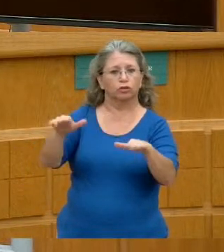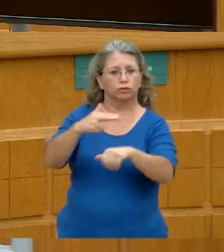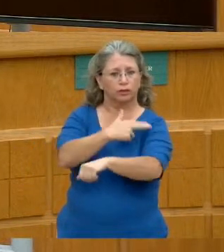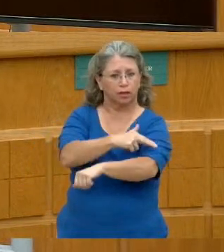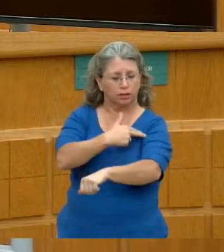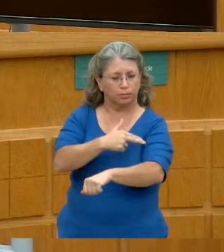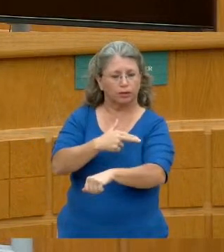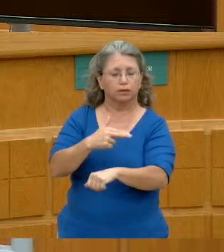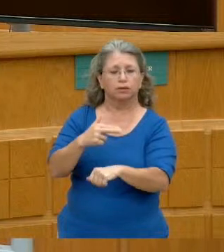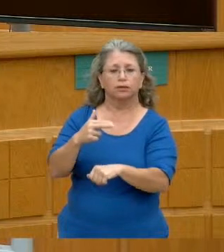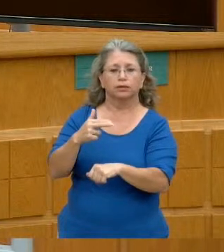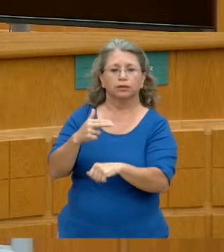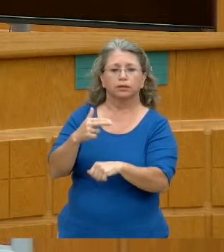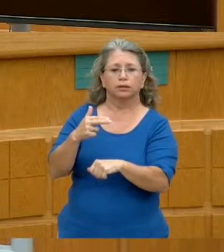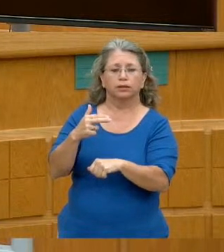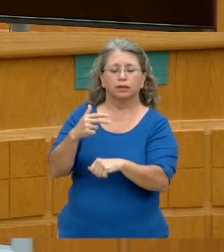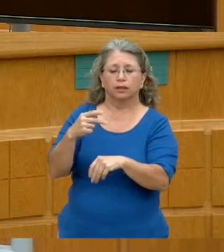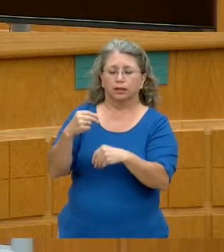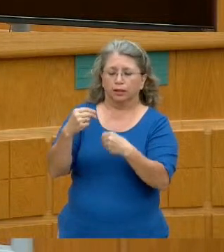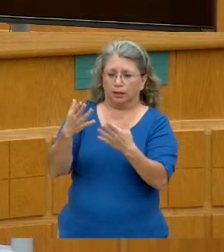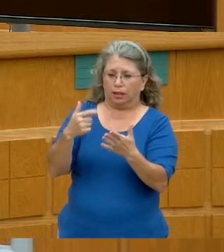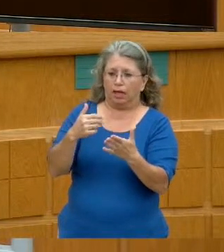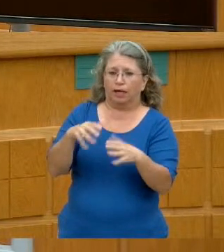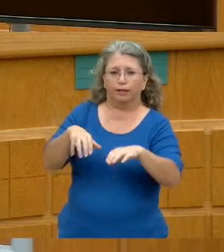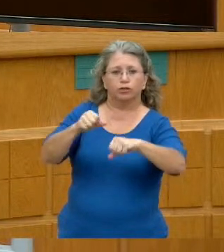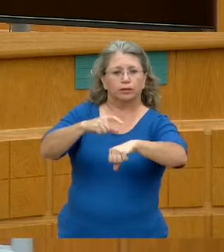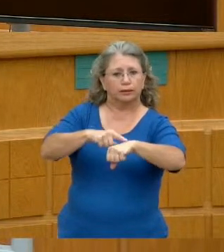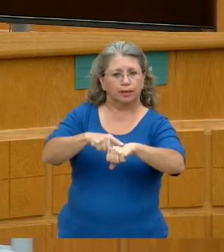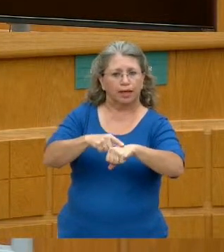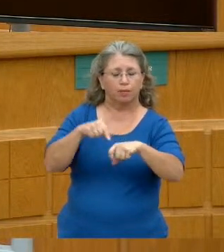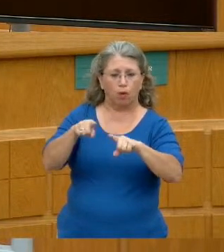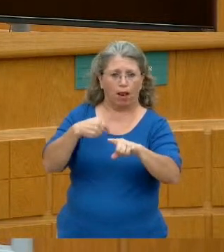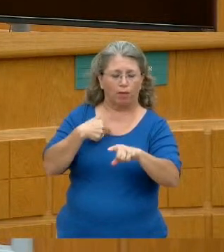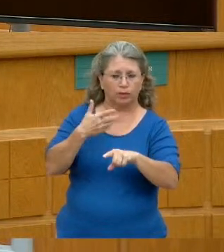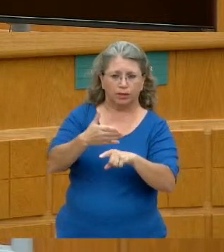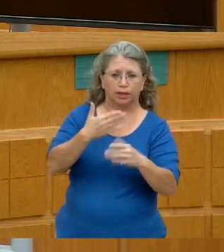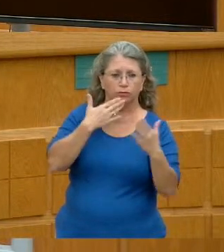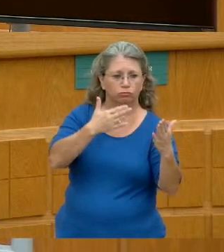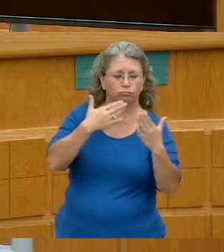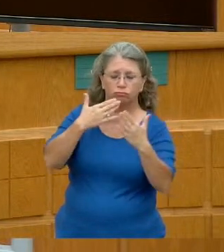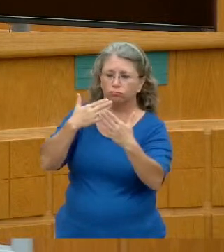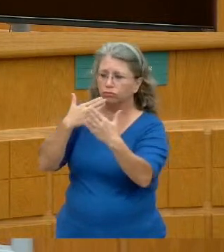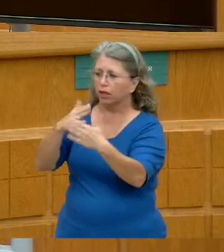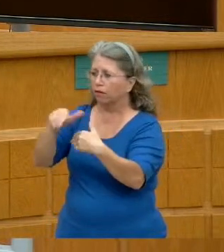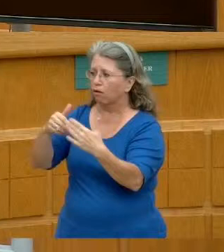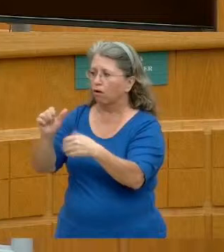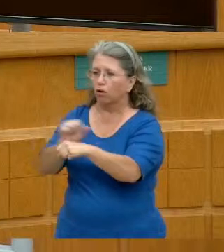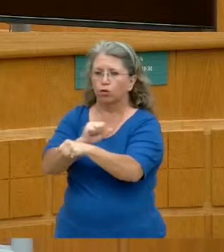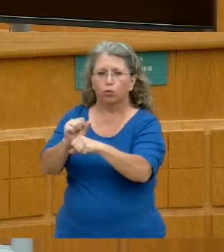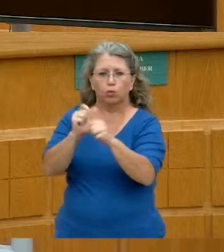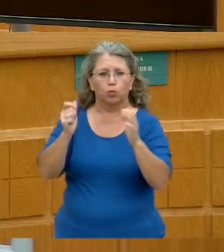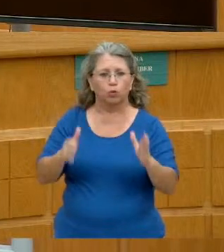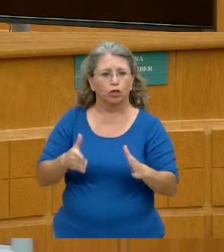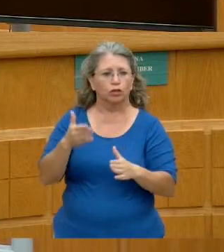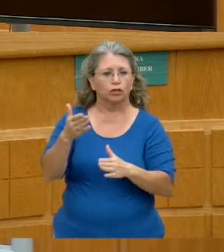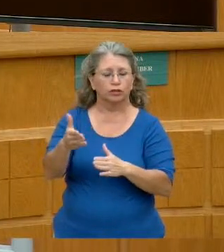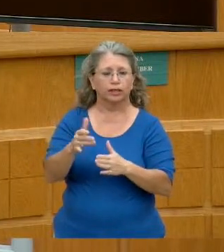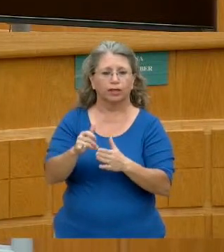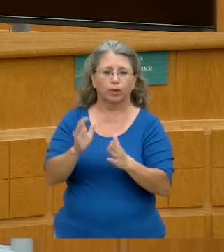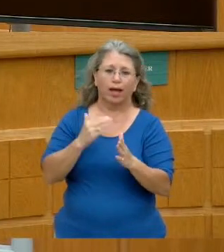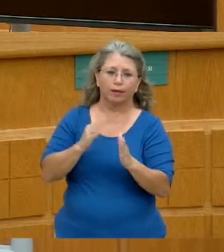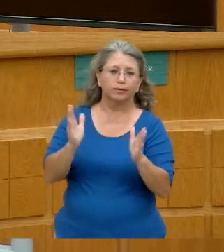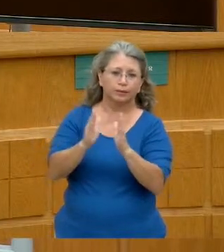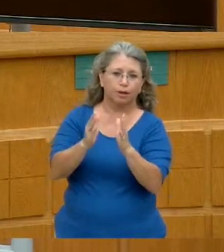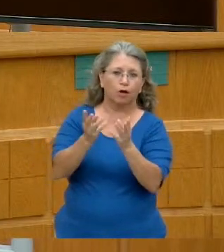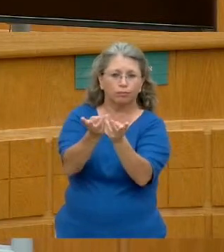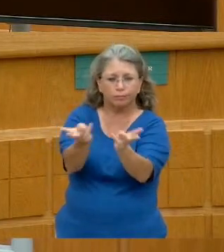event. And I took the time there to thank all of the workers that were able to get in the small gathering, because they're